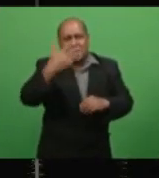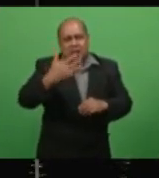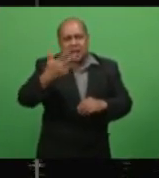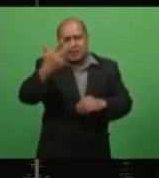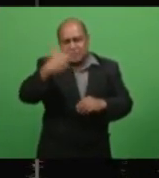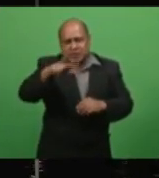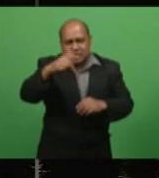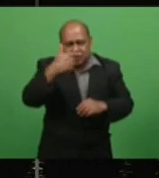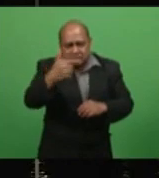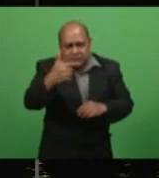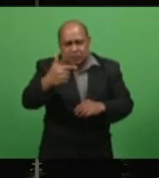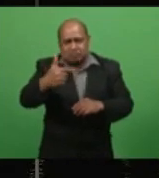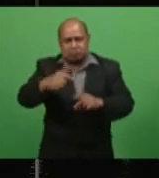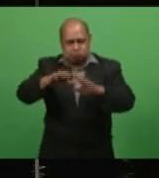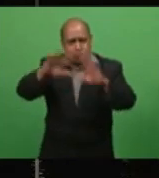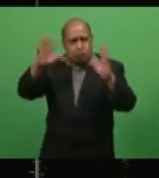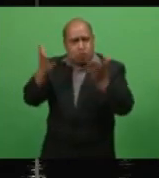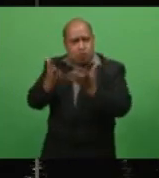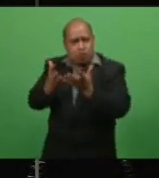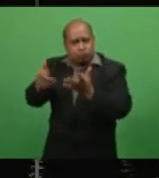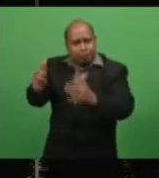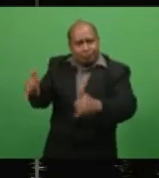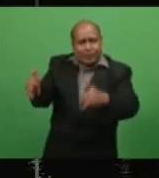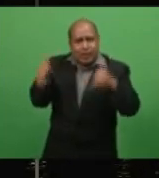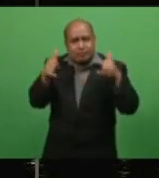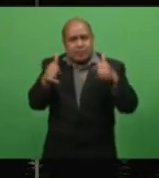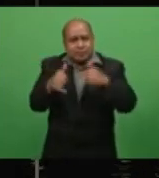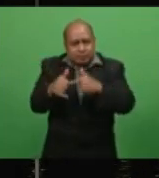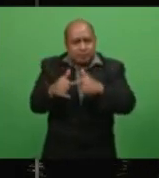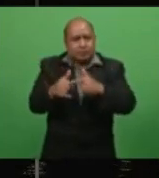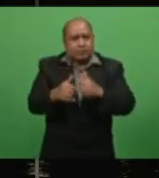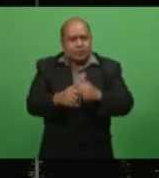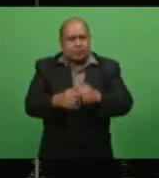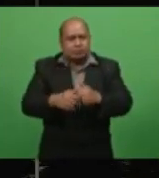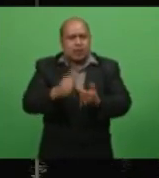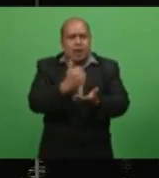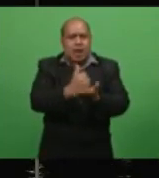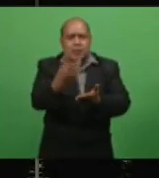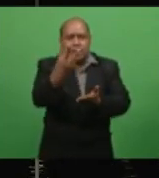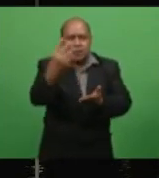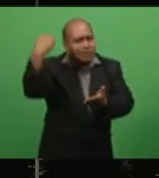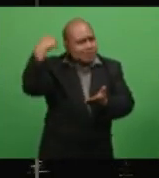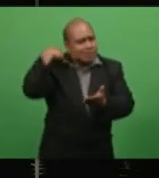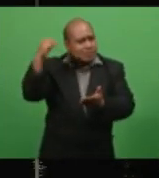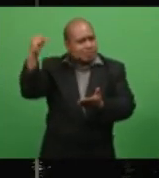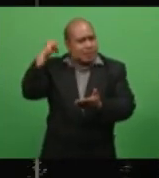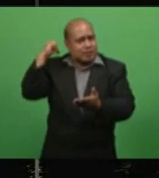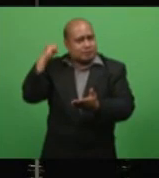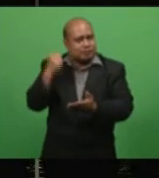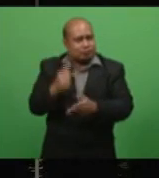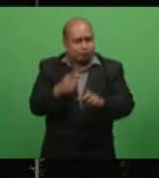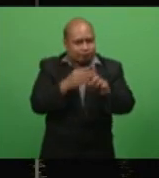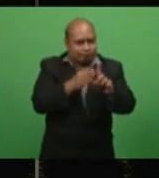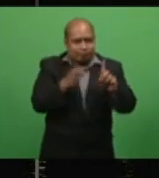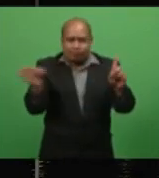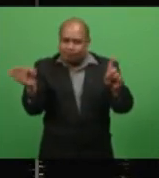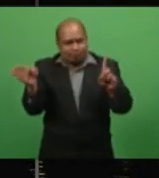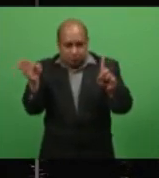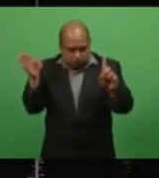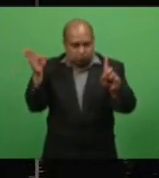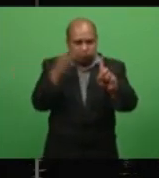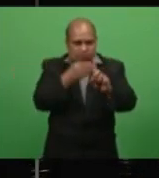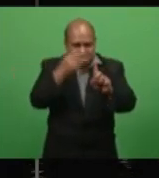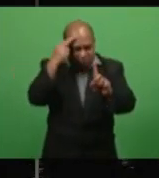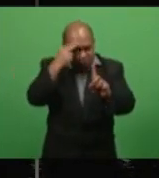the hardships he faced when growing up did not deter him to pursue his dreams. Sandy is now one of the renowned investors not